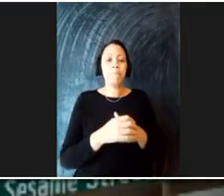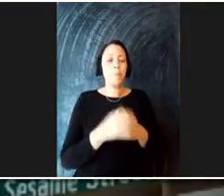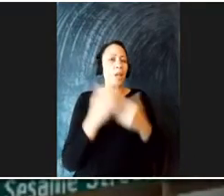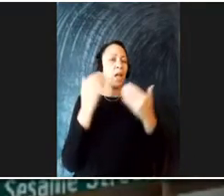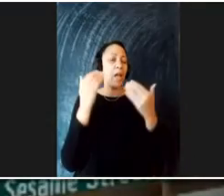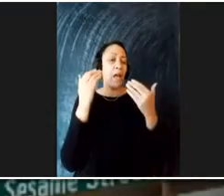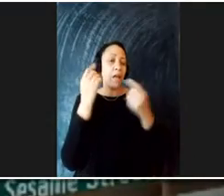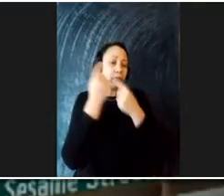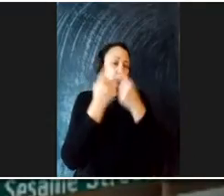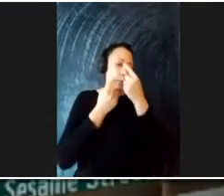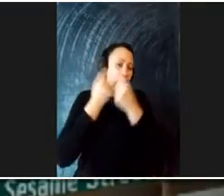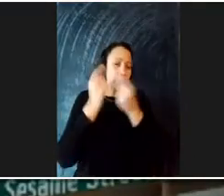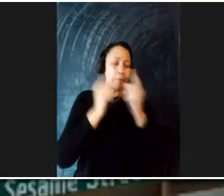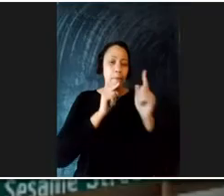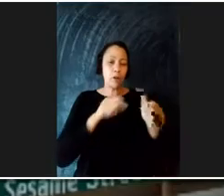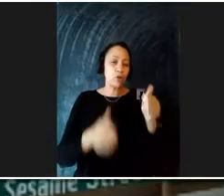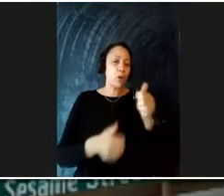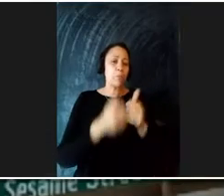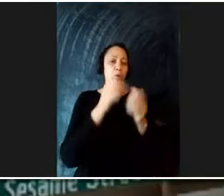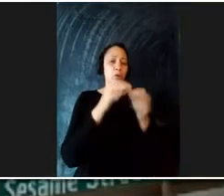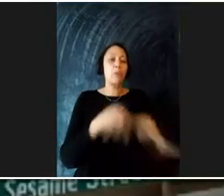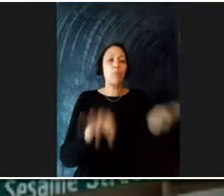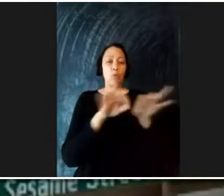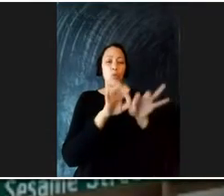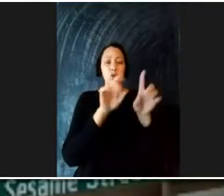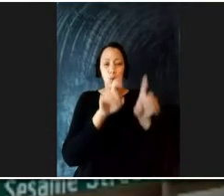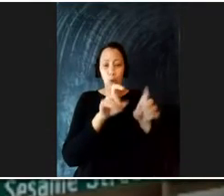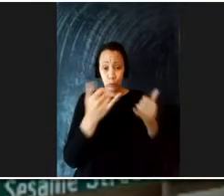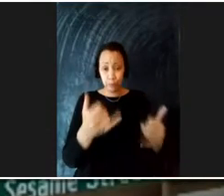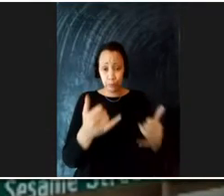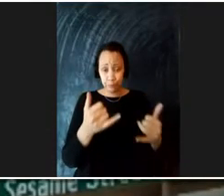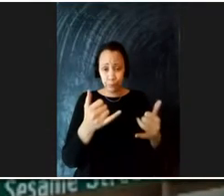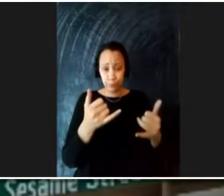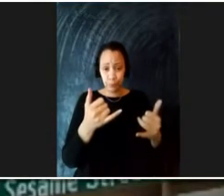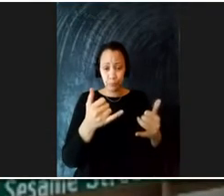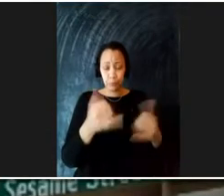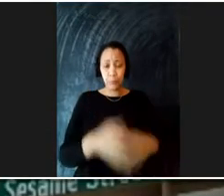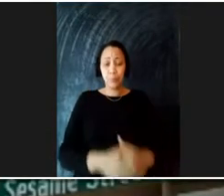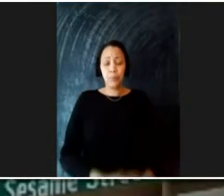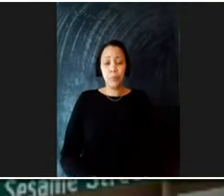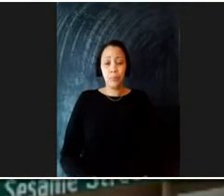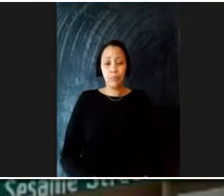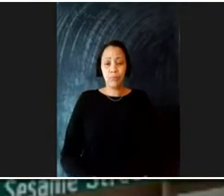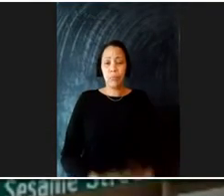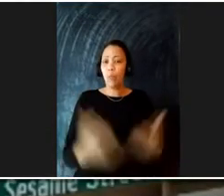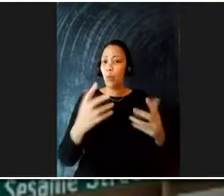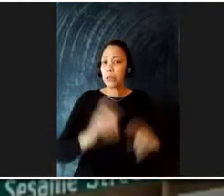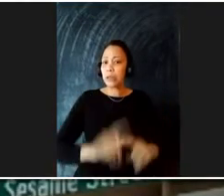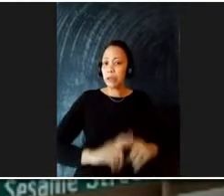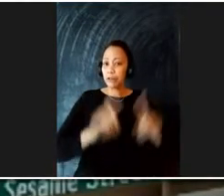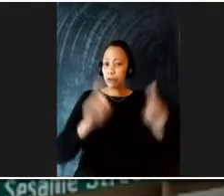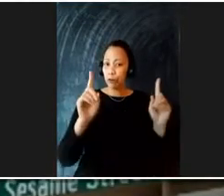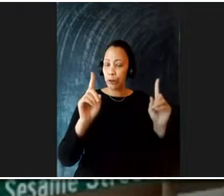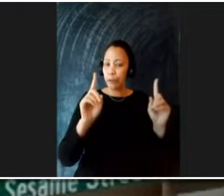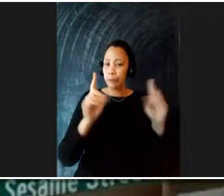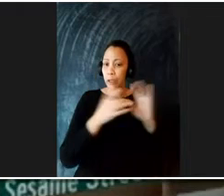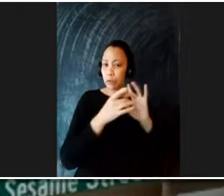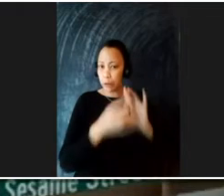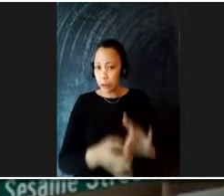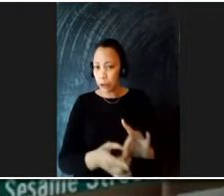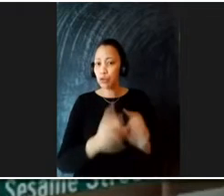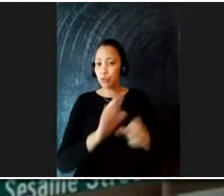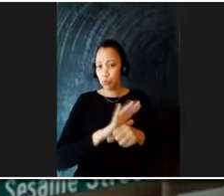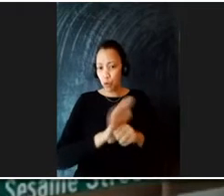to help you do your job better so we can meet the needs of survivors um so n Nathaniel I'll just ask you to